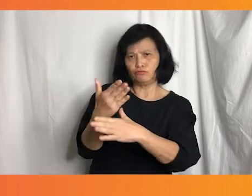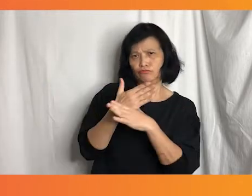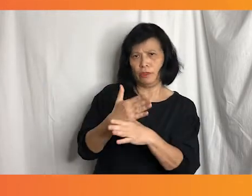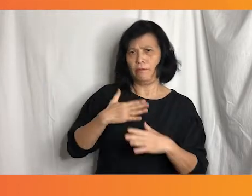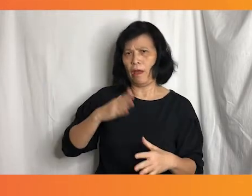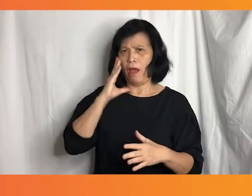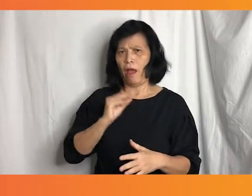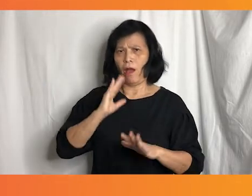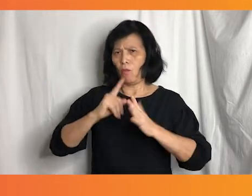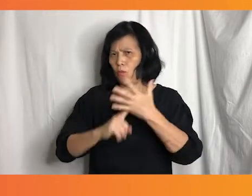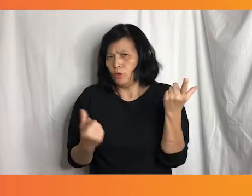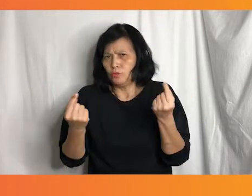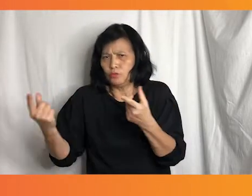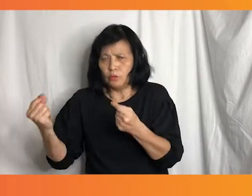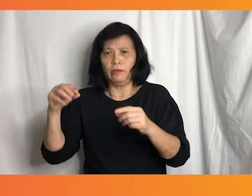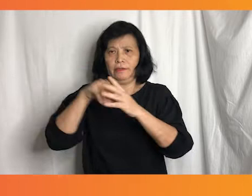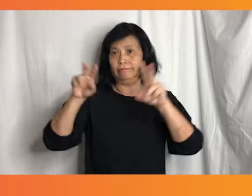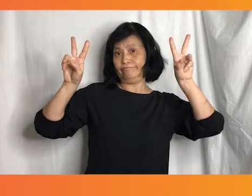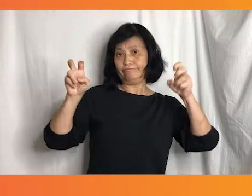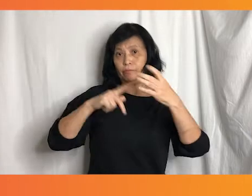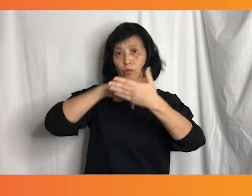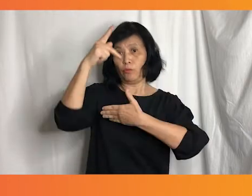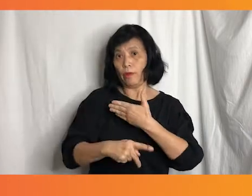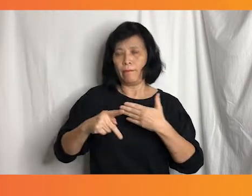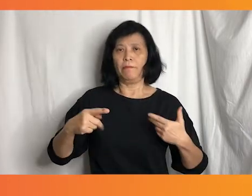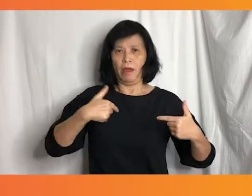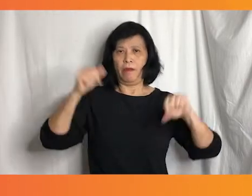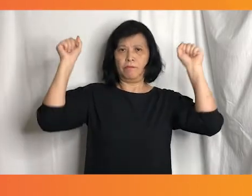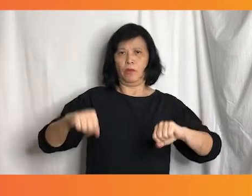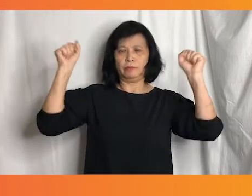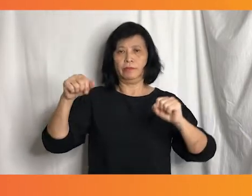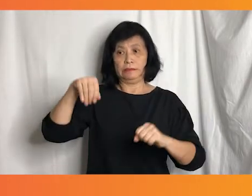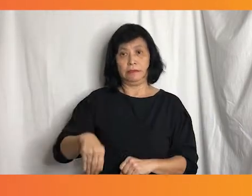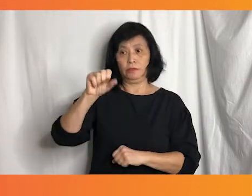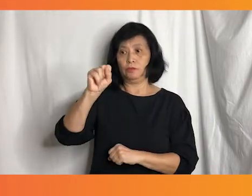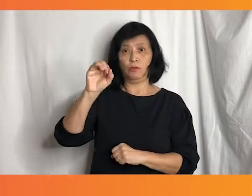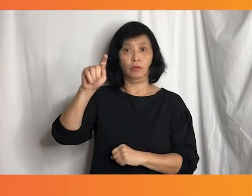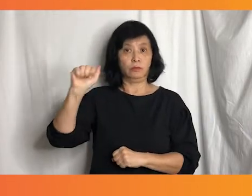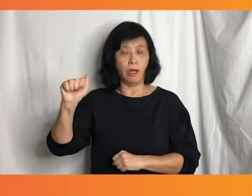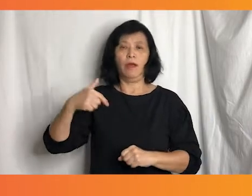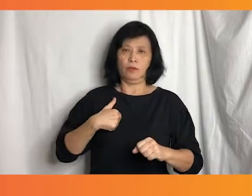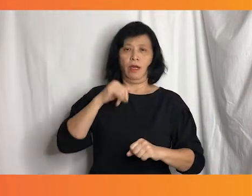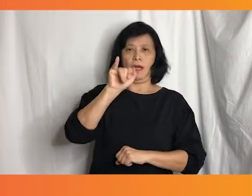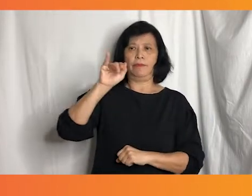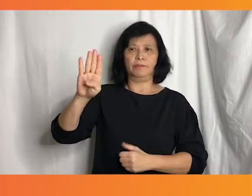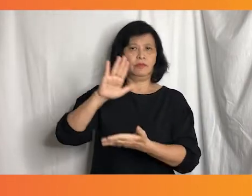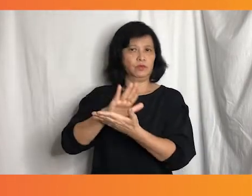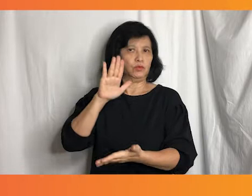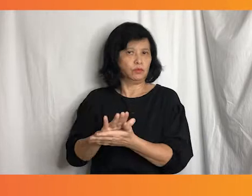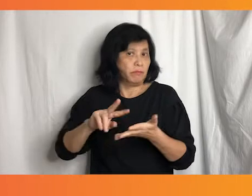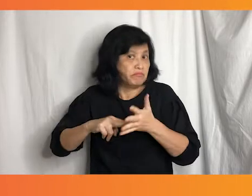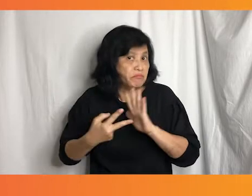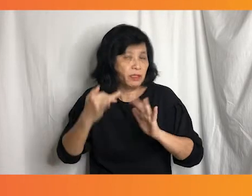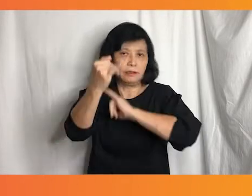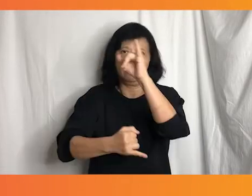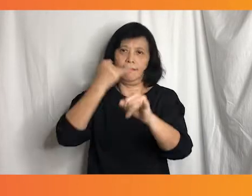at SOTA students for this I'mPOSSIBLE program. So in SOTA itself, we are an IB school.